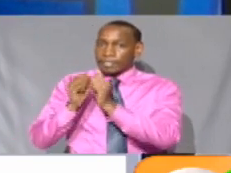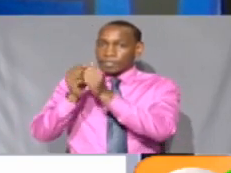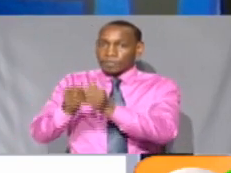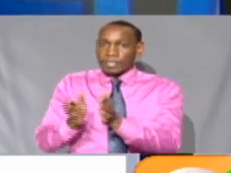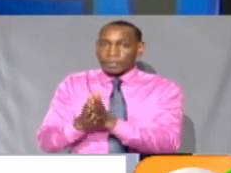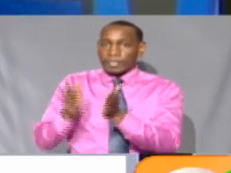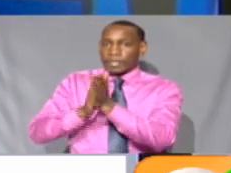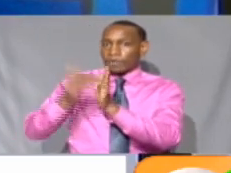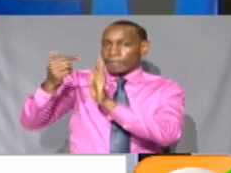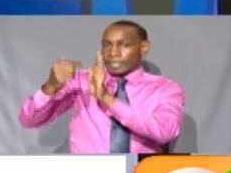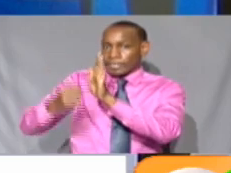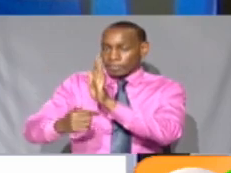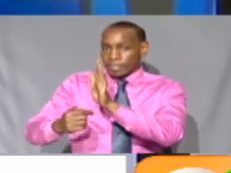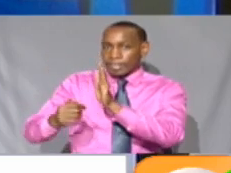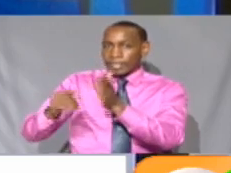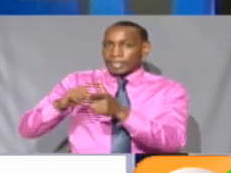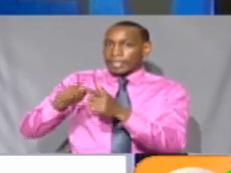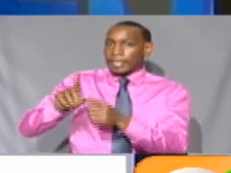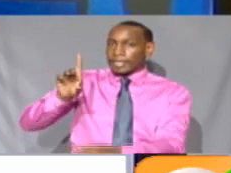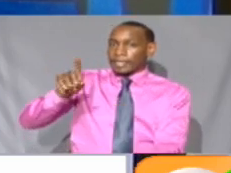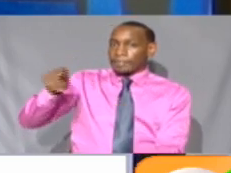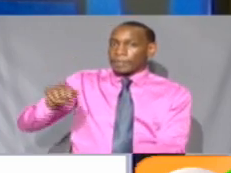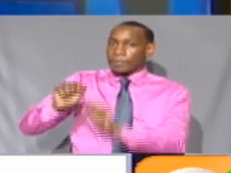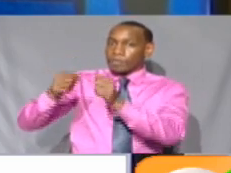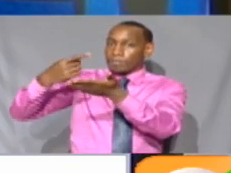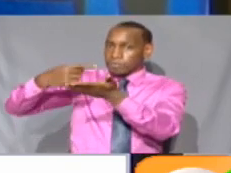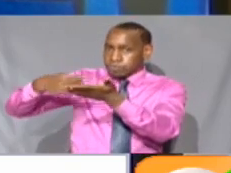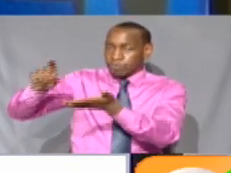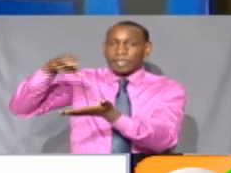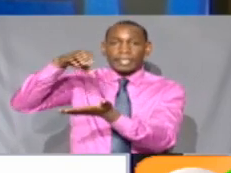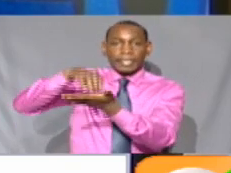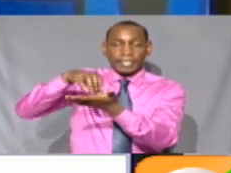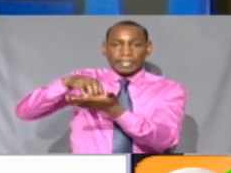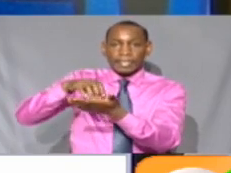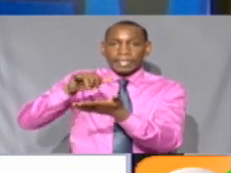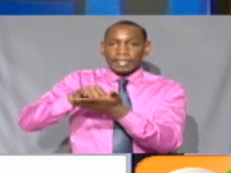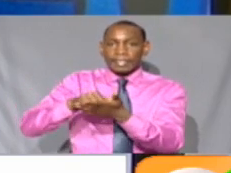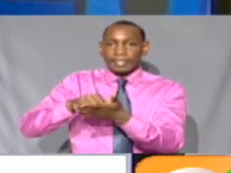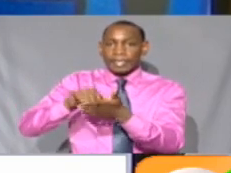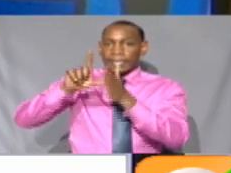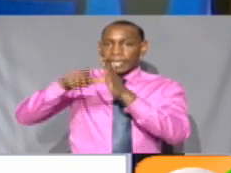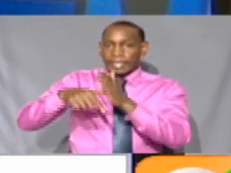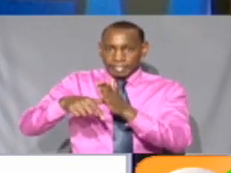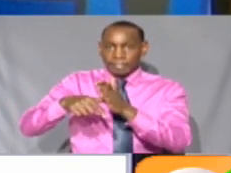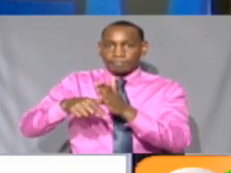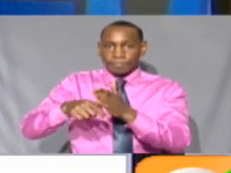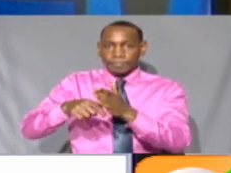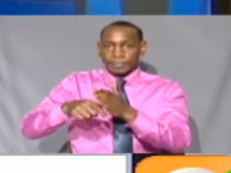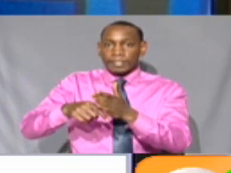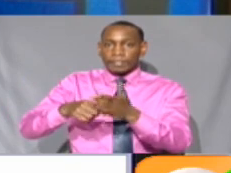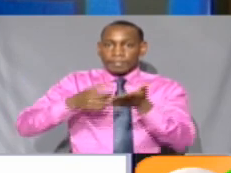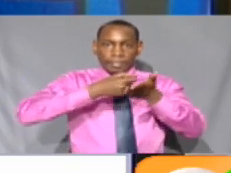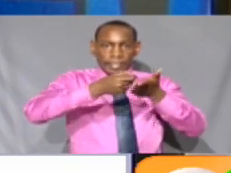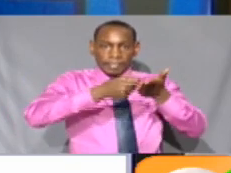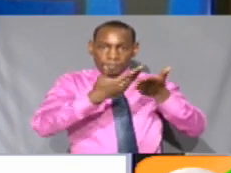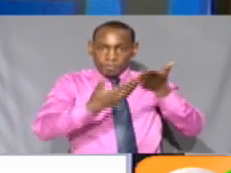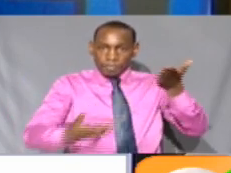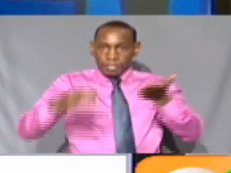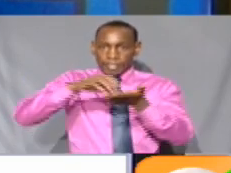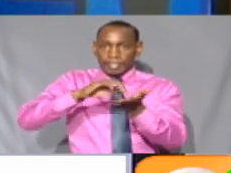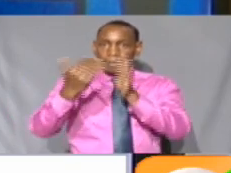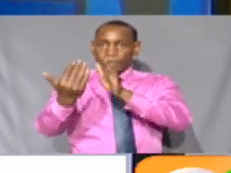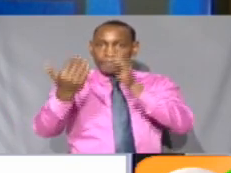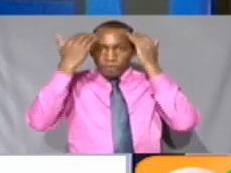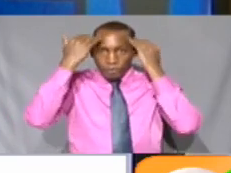with the recommendations. He would then approve the charges, in which case he would then frame the charge sheet, present that in